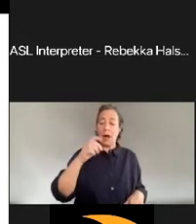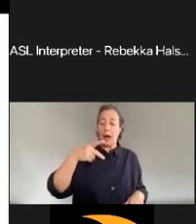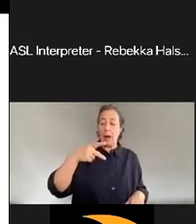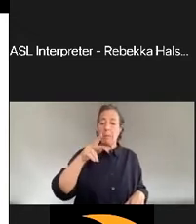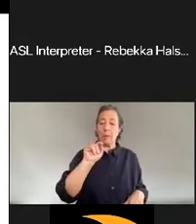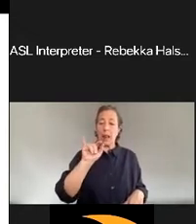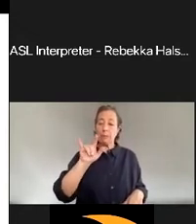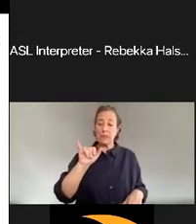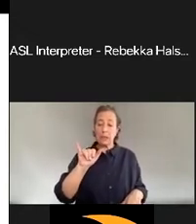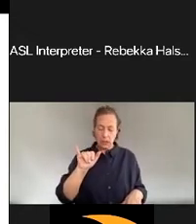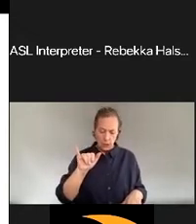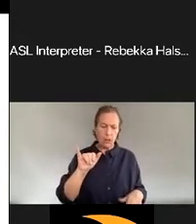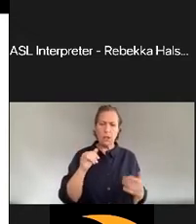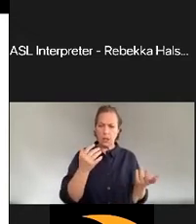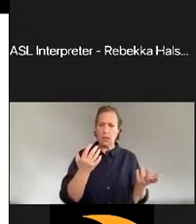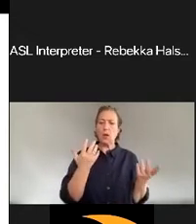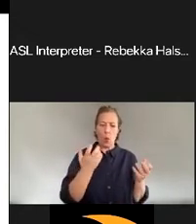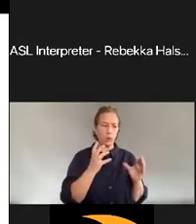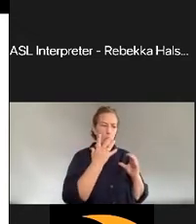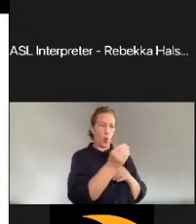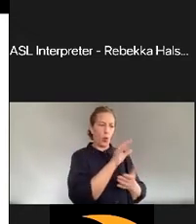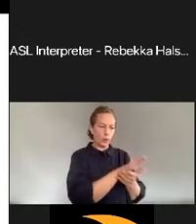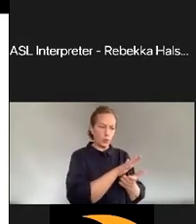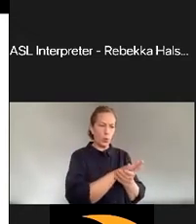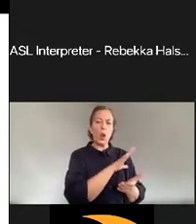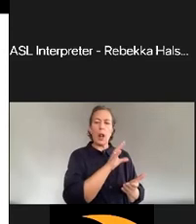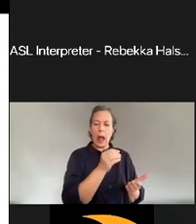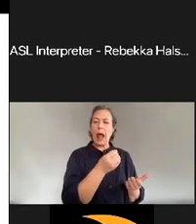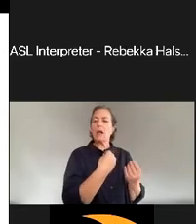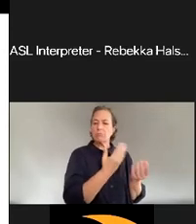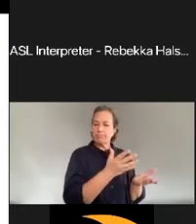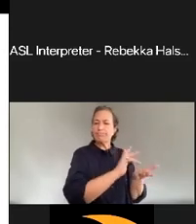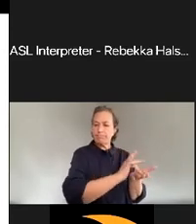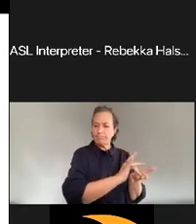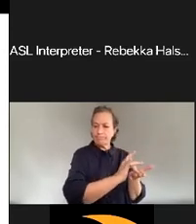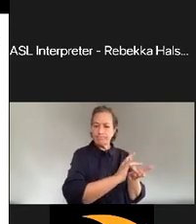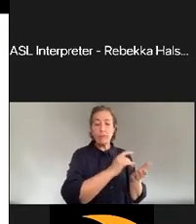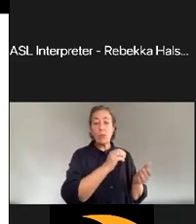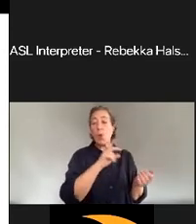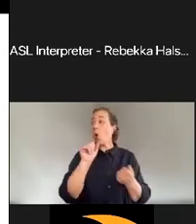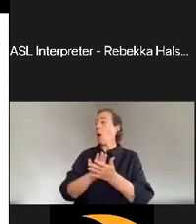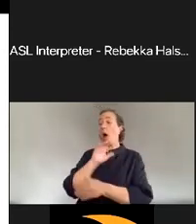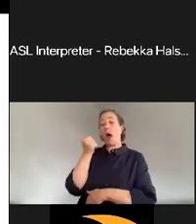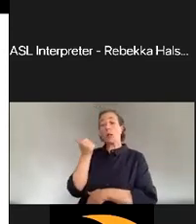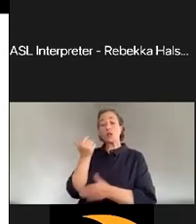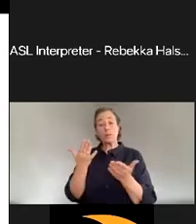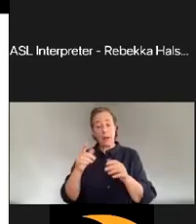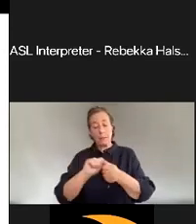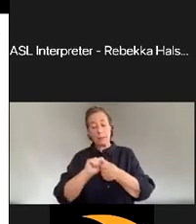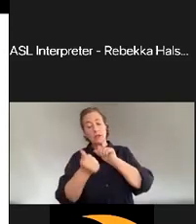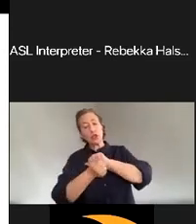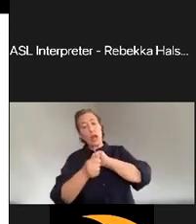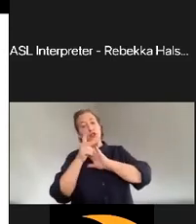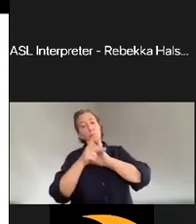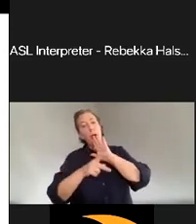have access to seizure medication. A college may need to adjust policies around rescheduling exams due